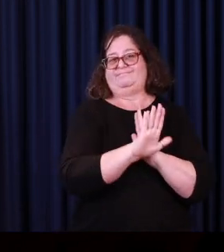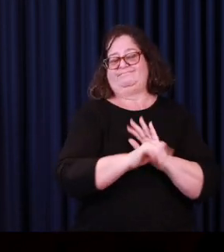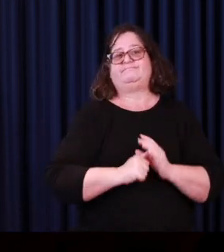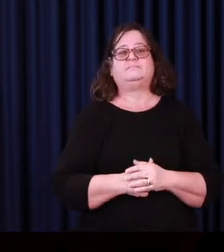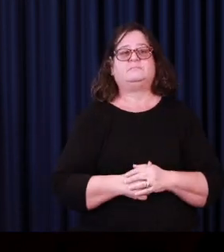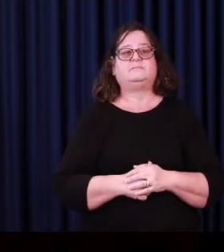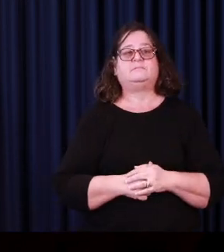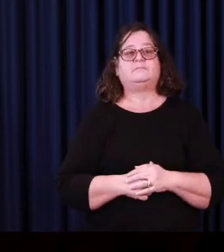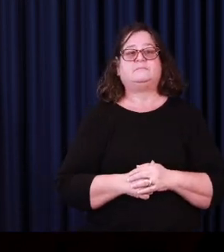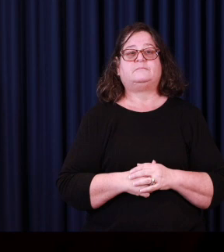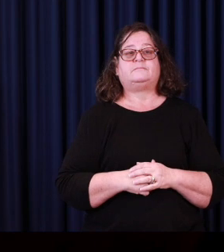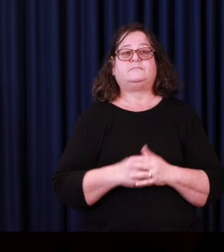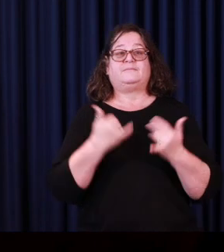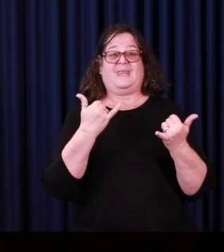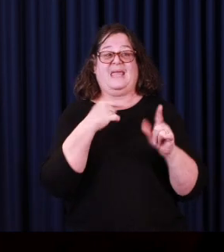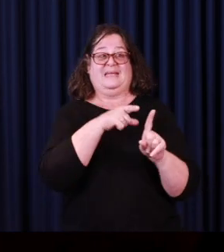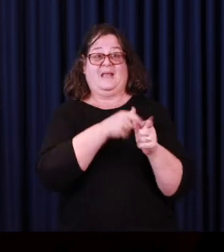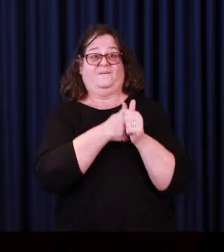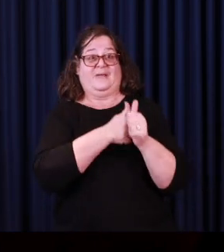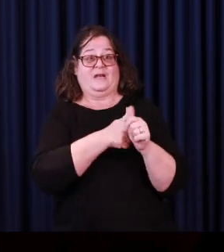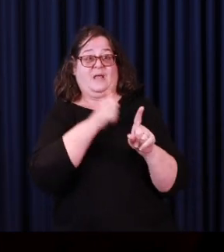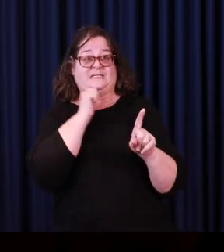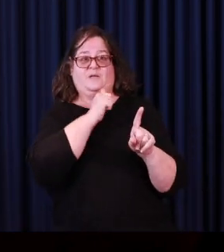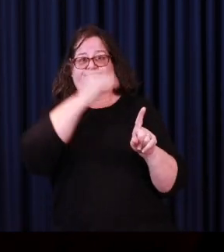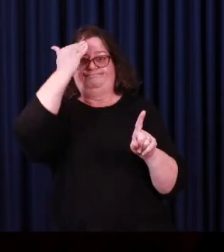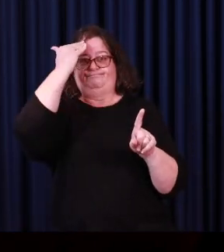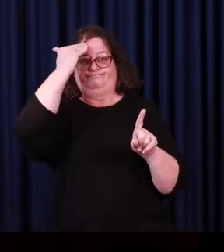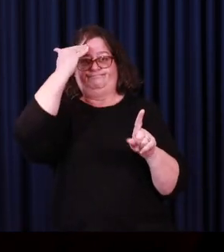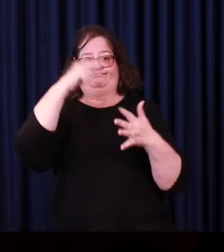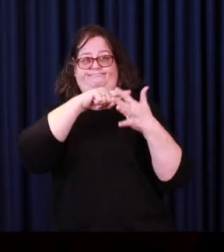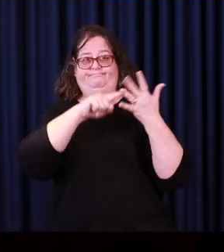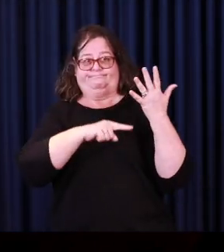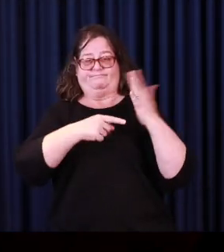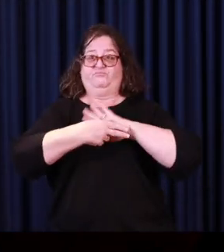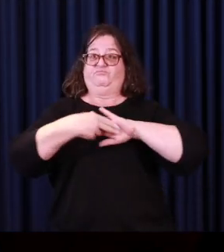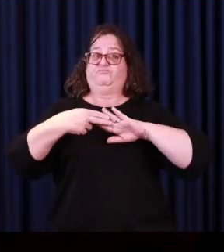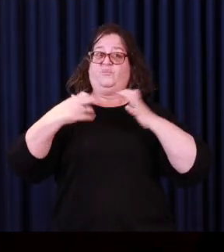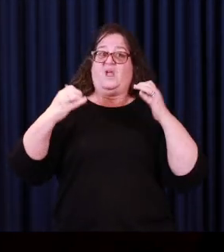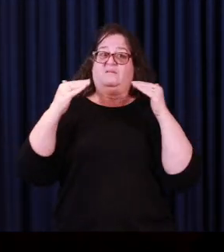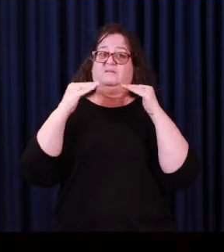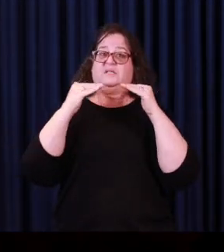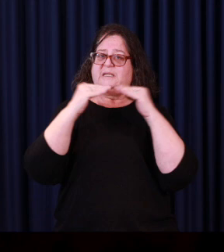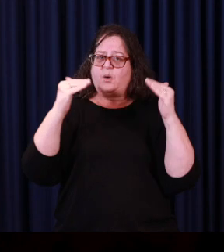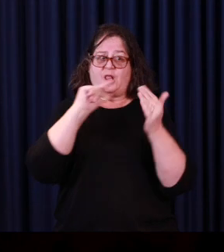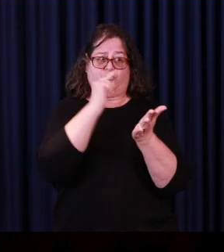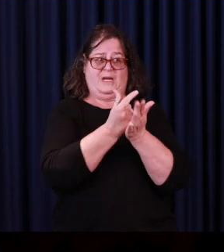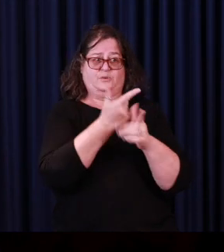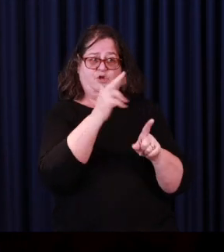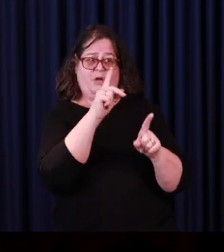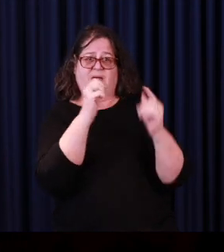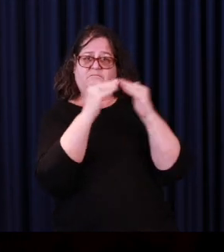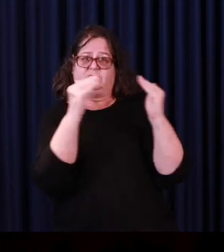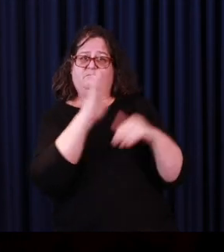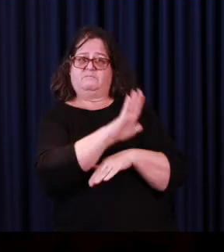which Arizona is known. At the heart of that movement is the idea that every child,